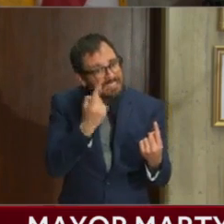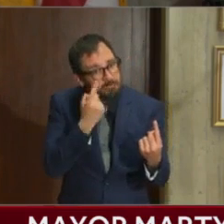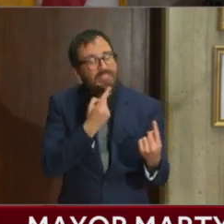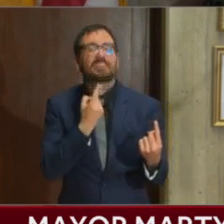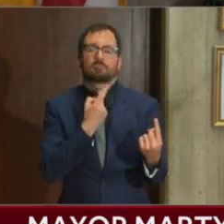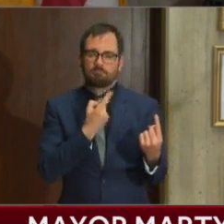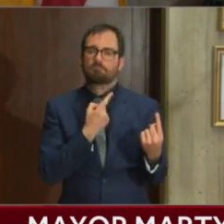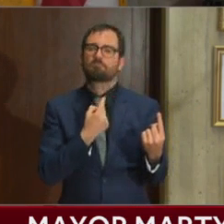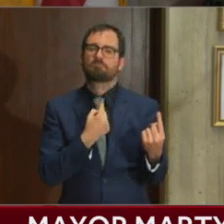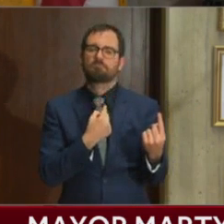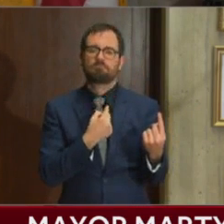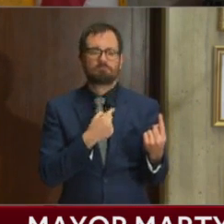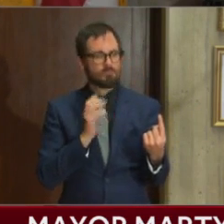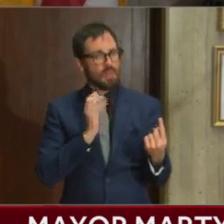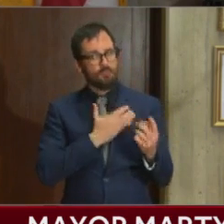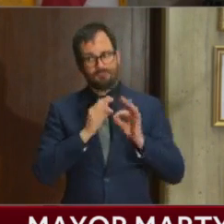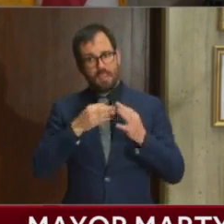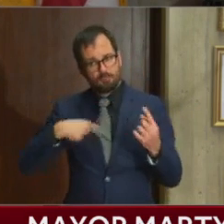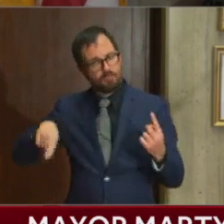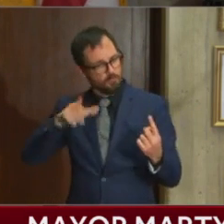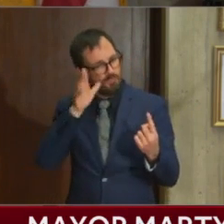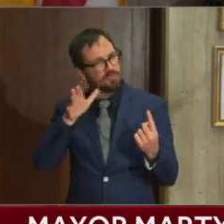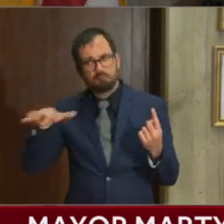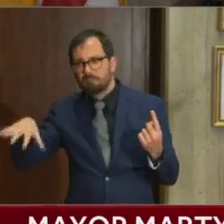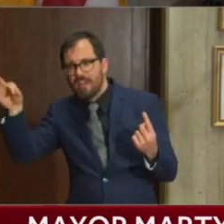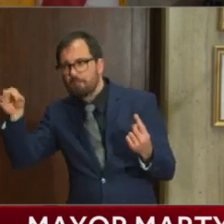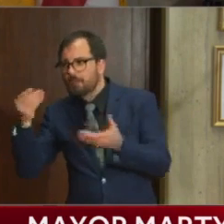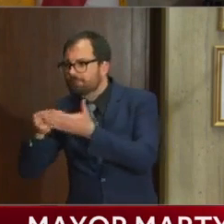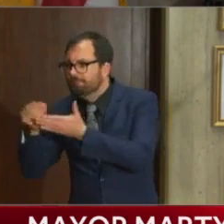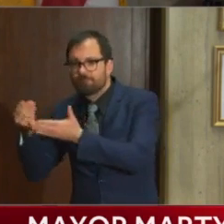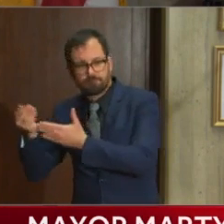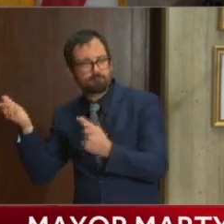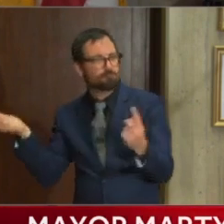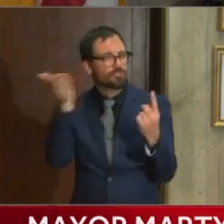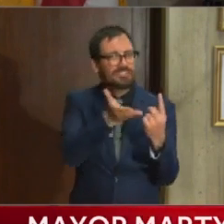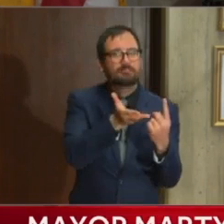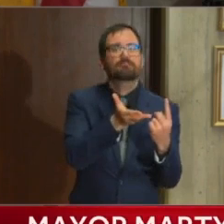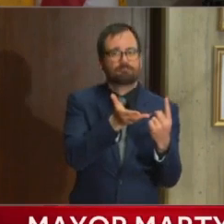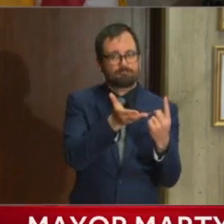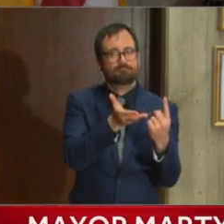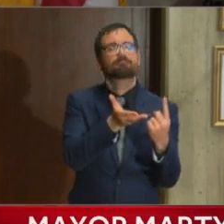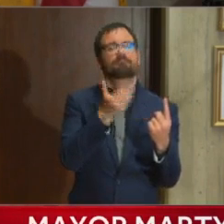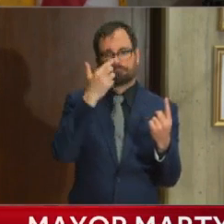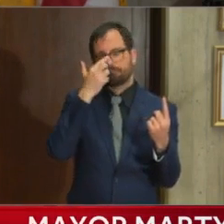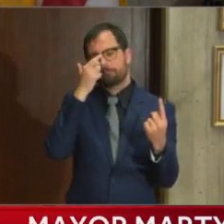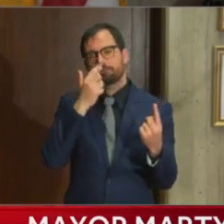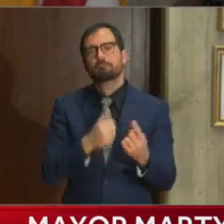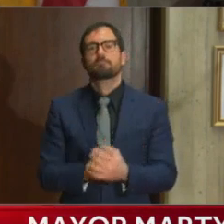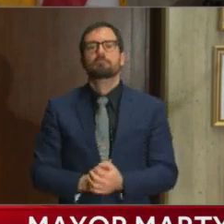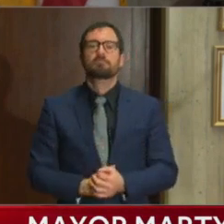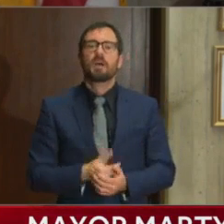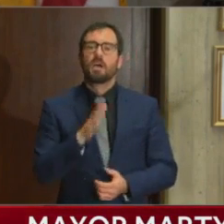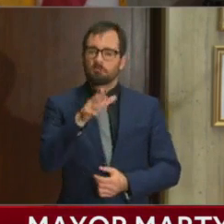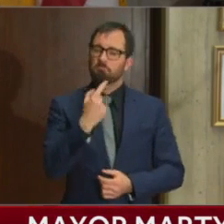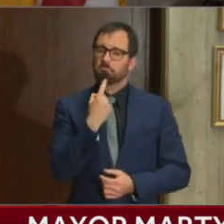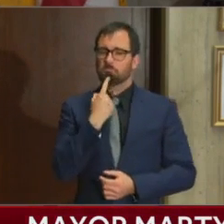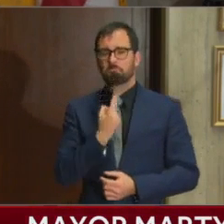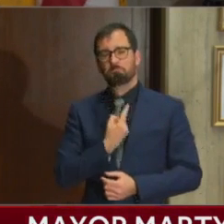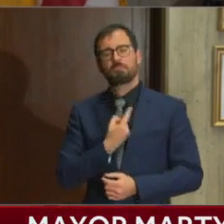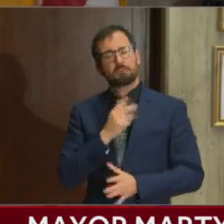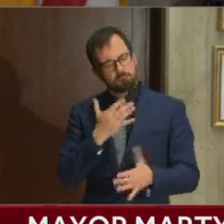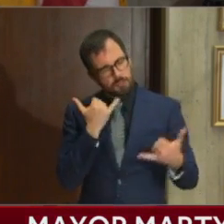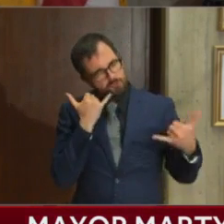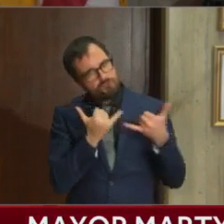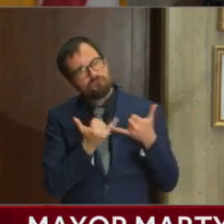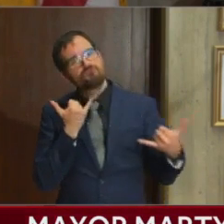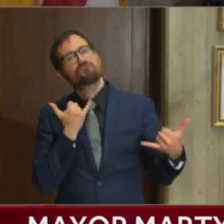now, but they're going to talk on the phone. I know I'm not the only one having these conversations. It really hit home for me